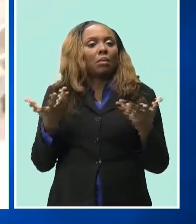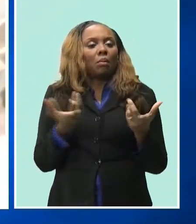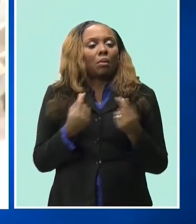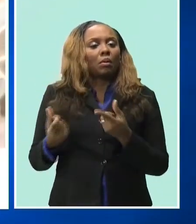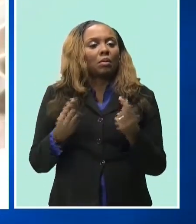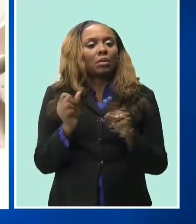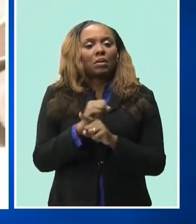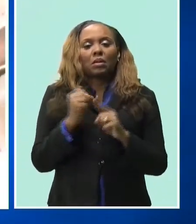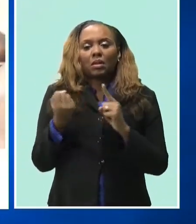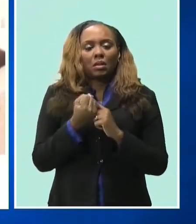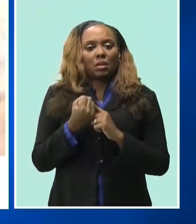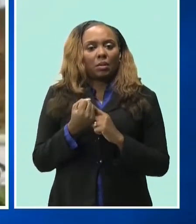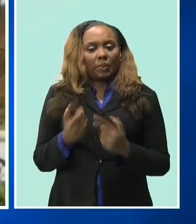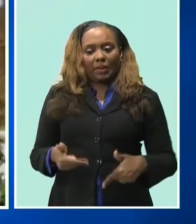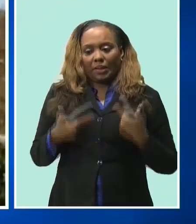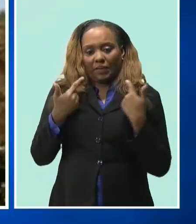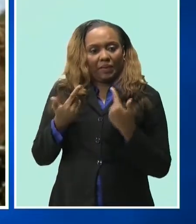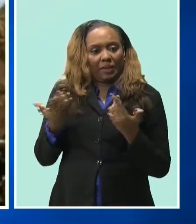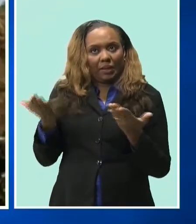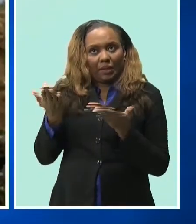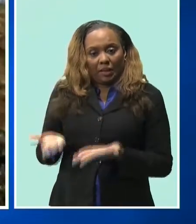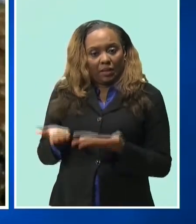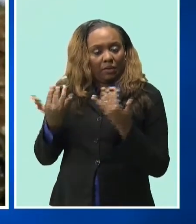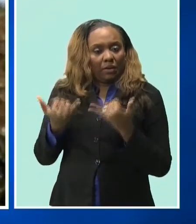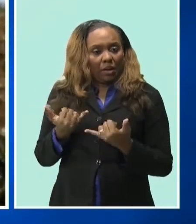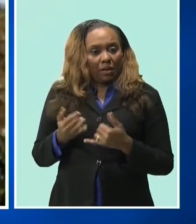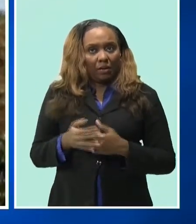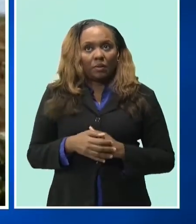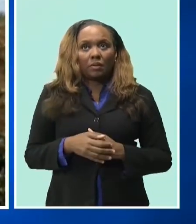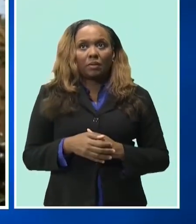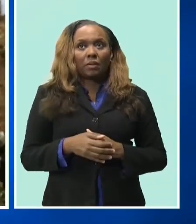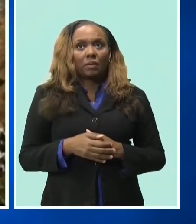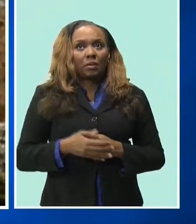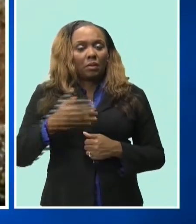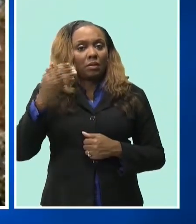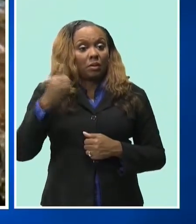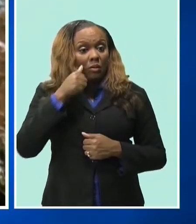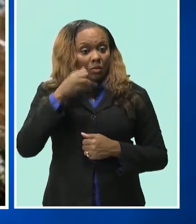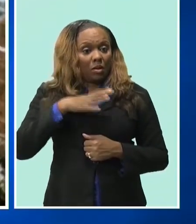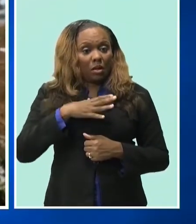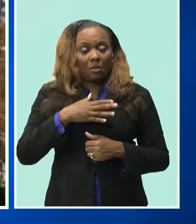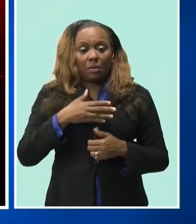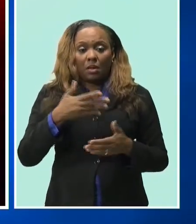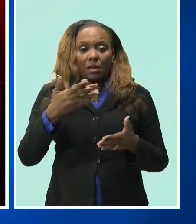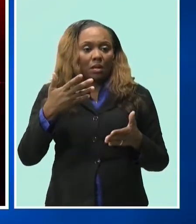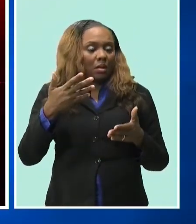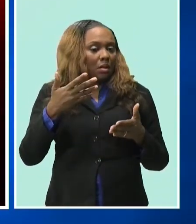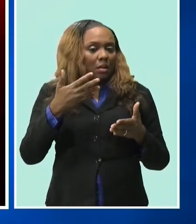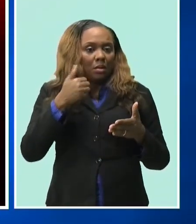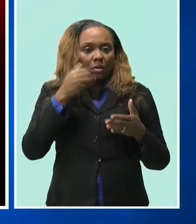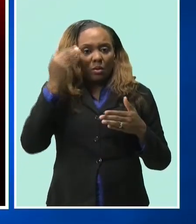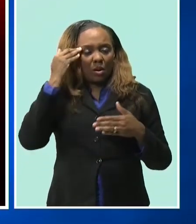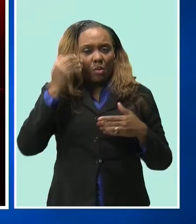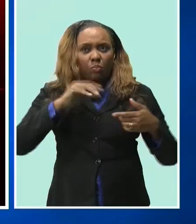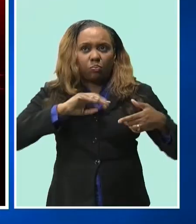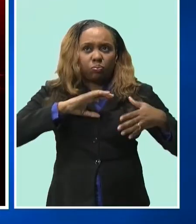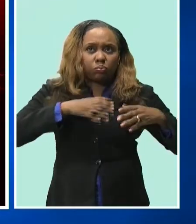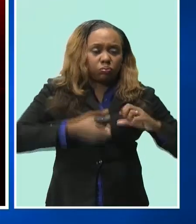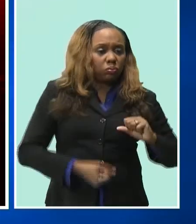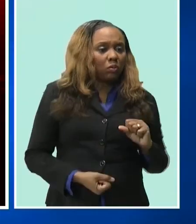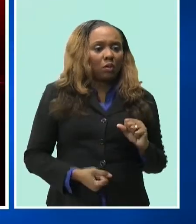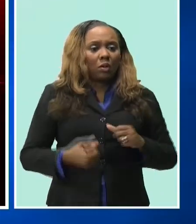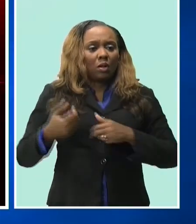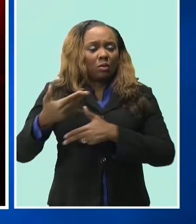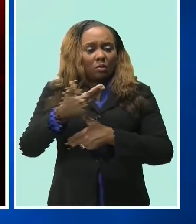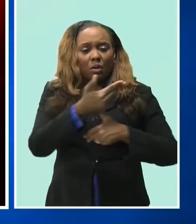we need a place. McIntosh also knows deep hardship. She lost her 8-year-old son, Lashino Dean, during the monster